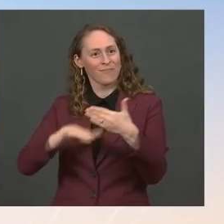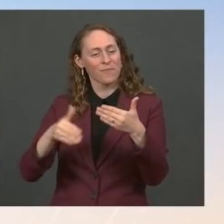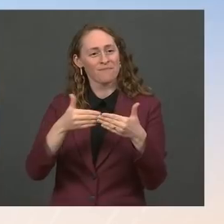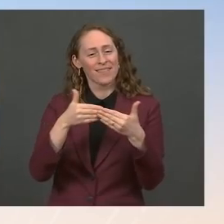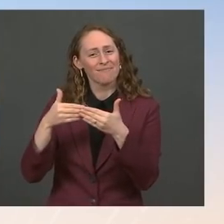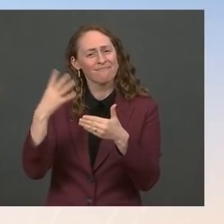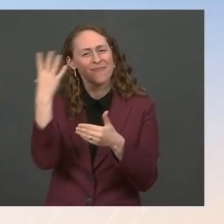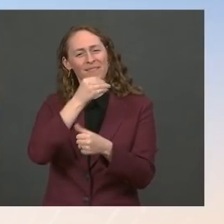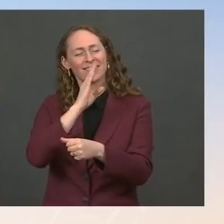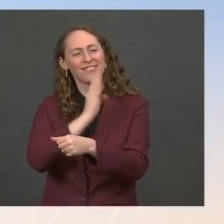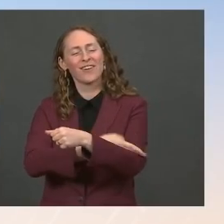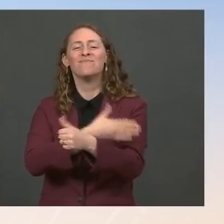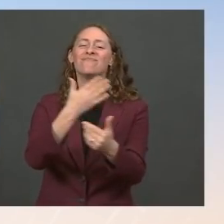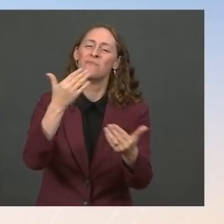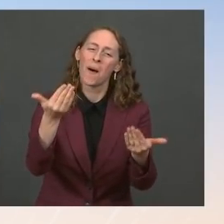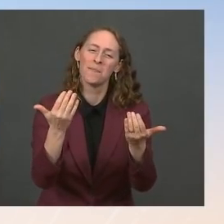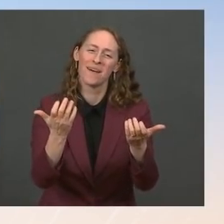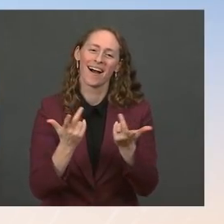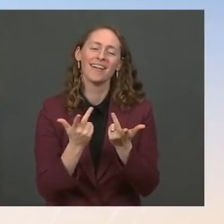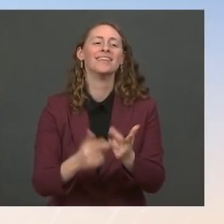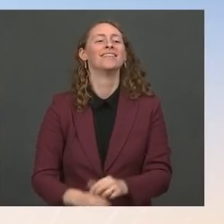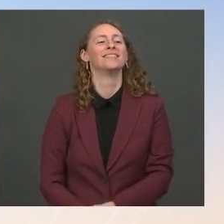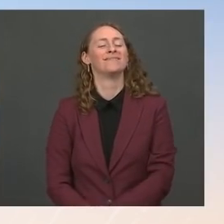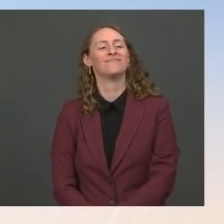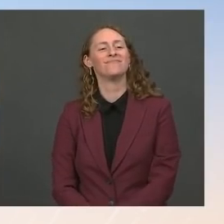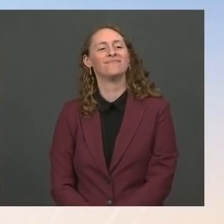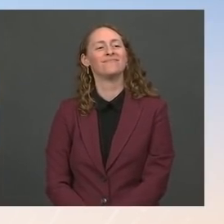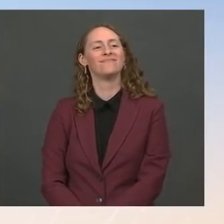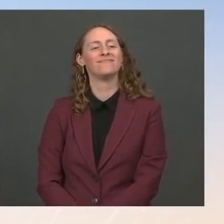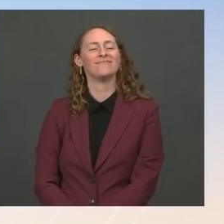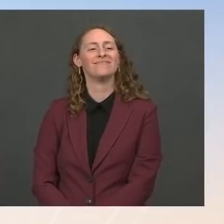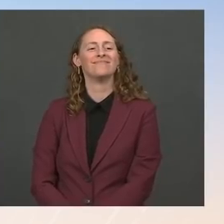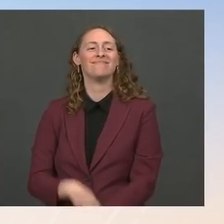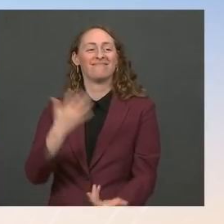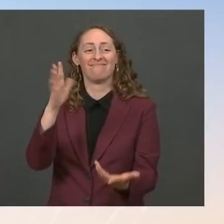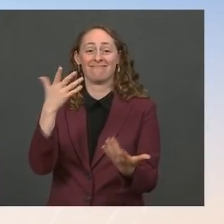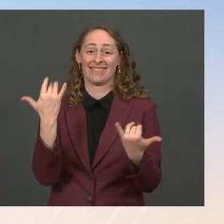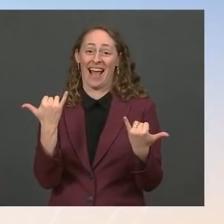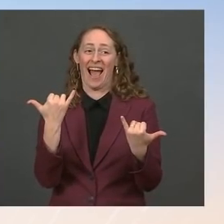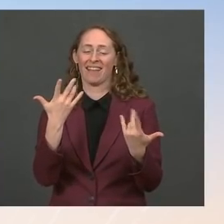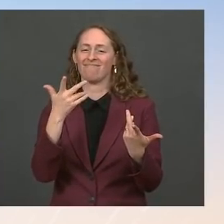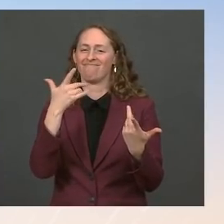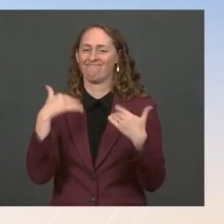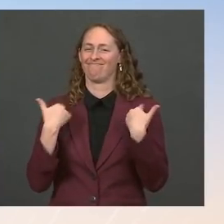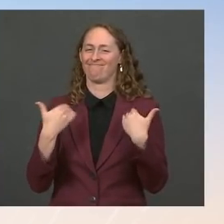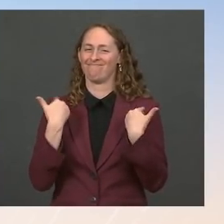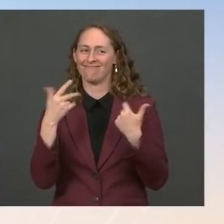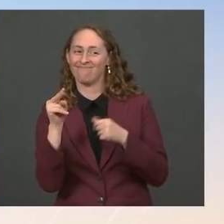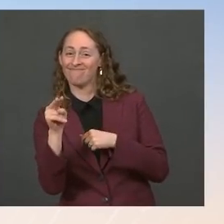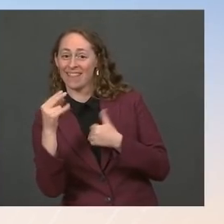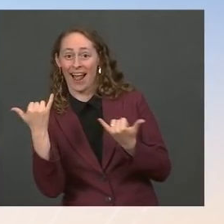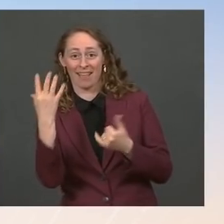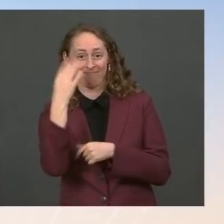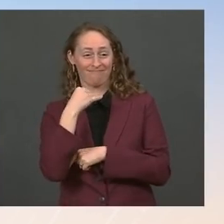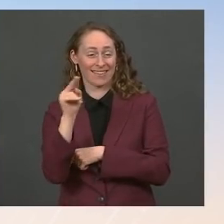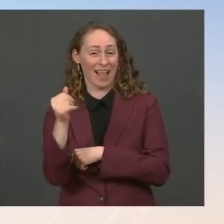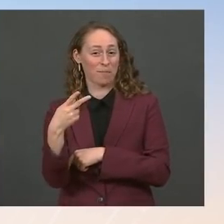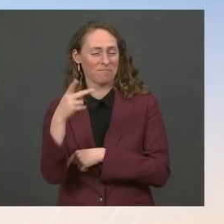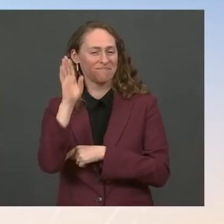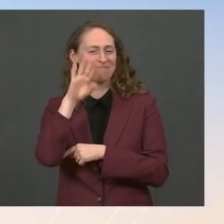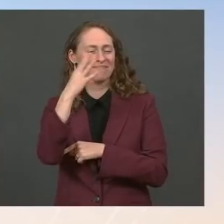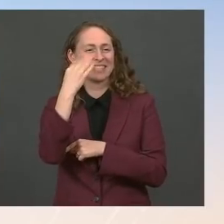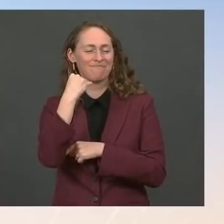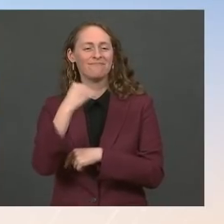Welcome back. She's not old enough to watch yet, but hopefully. Yeah, she's napping. Okay, and Darlene, why don't you kick us off? Thank